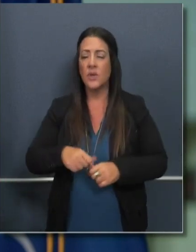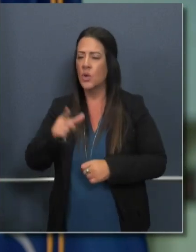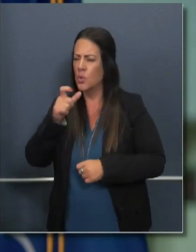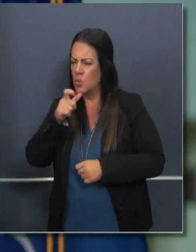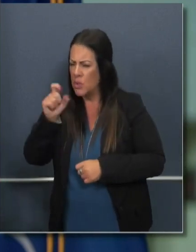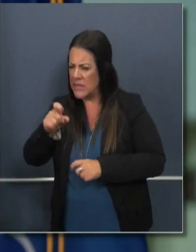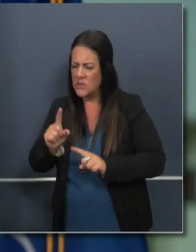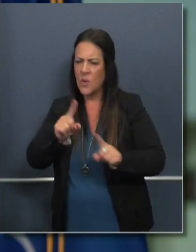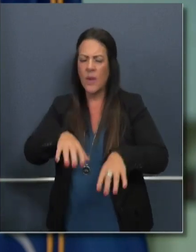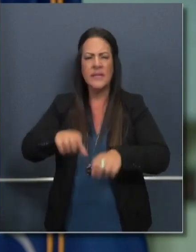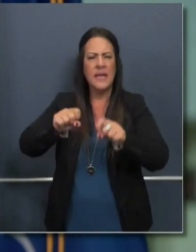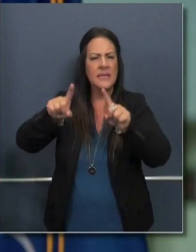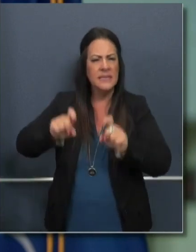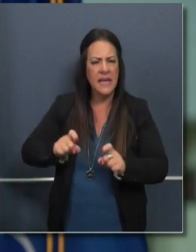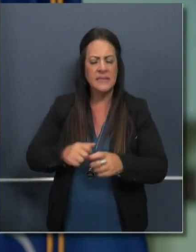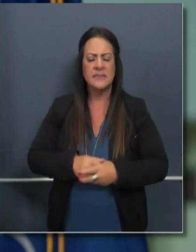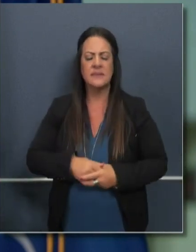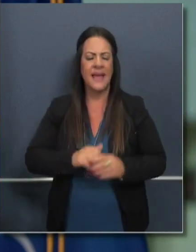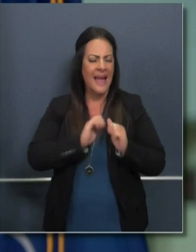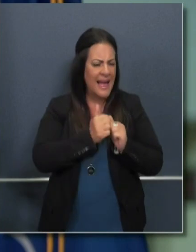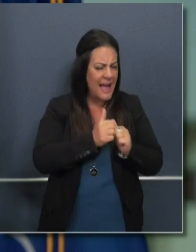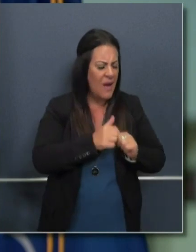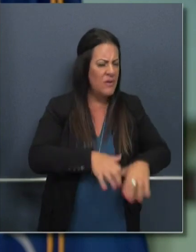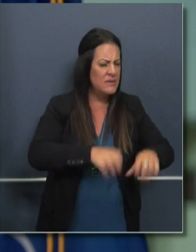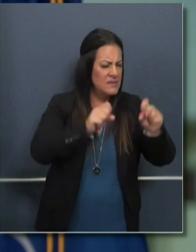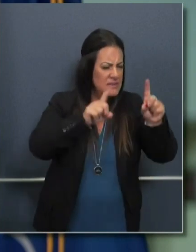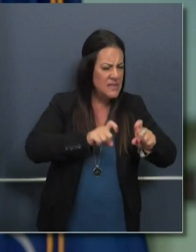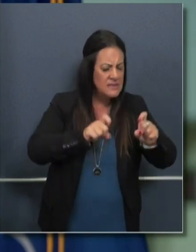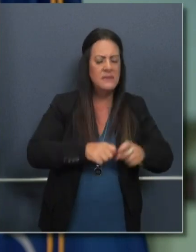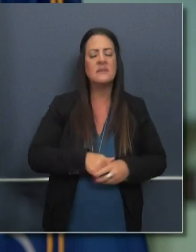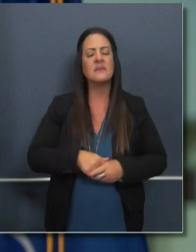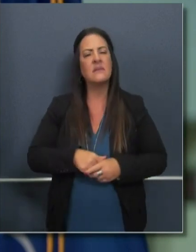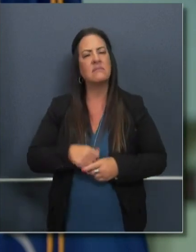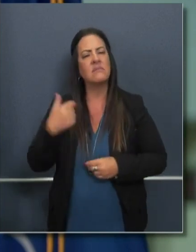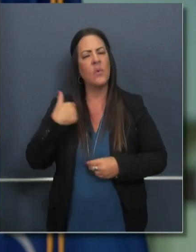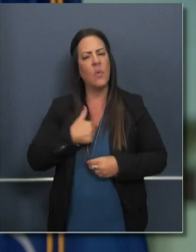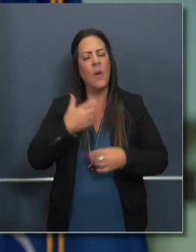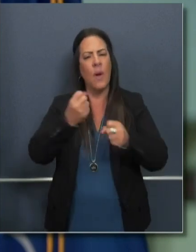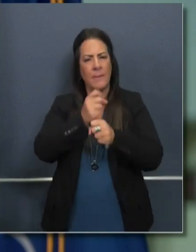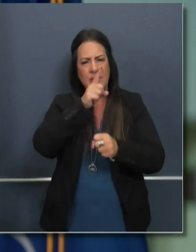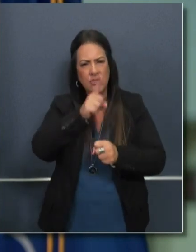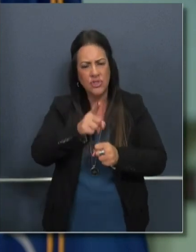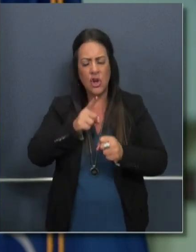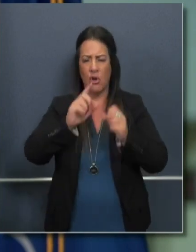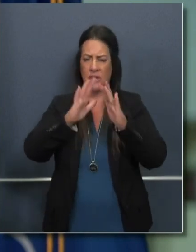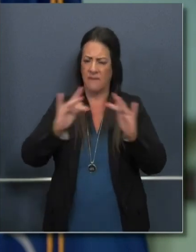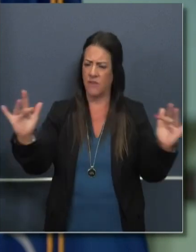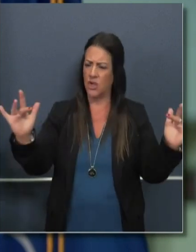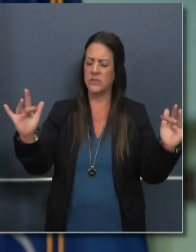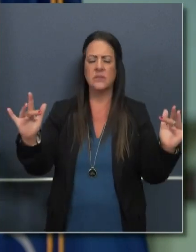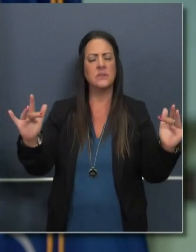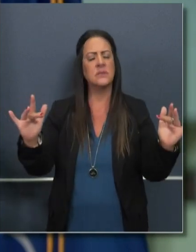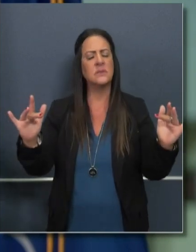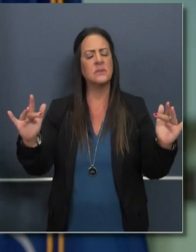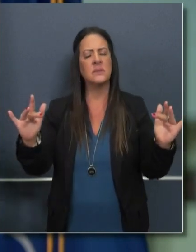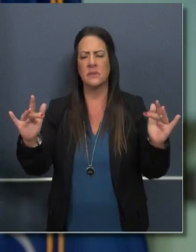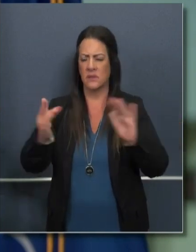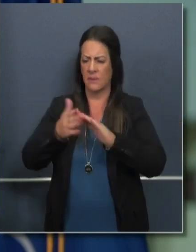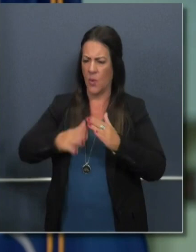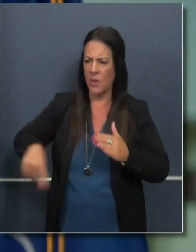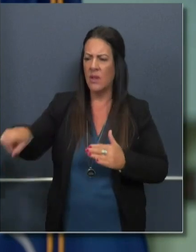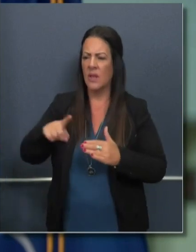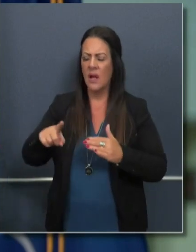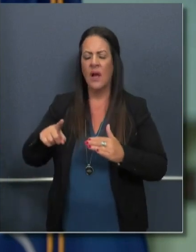I mean by who and how is to make sure that we are testing our diverse communities, and how I mean that we encourage